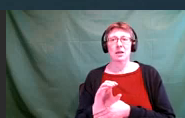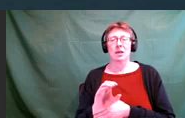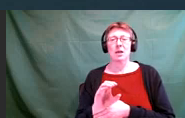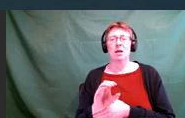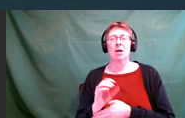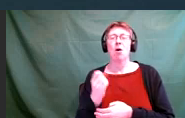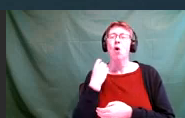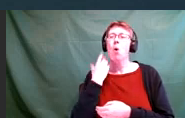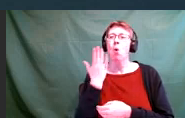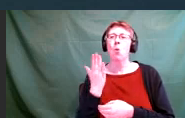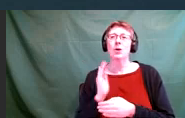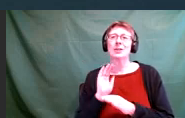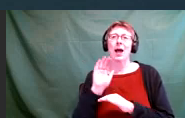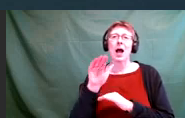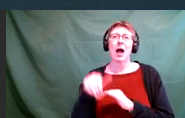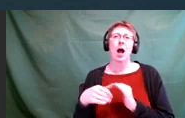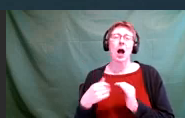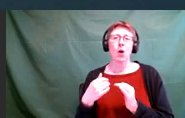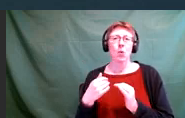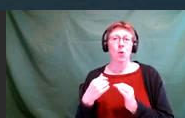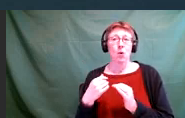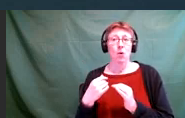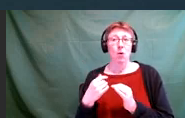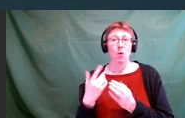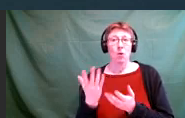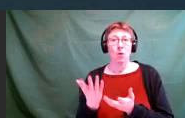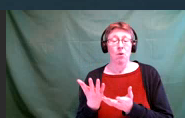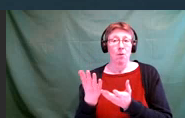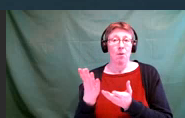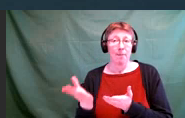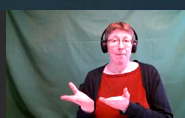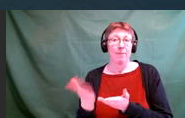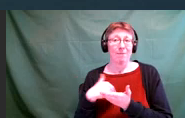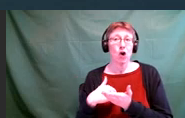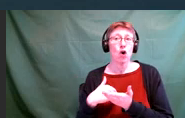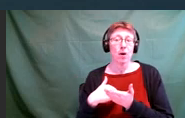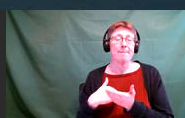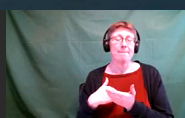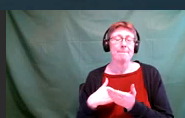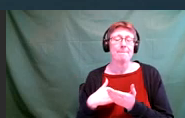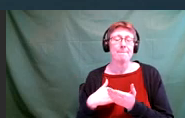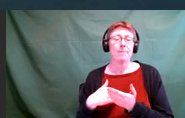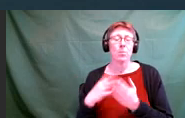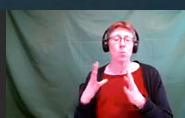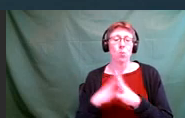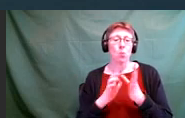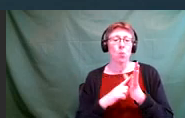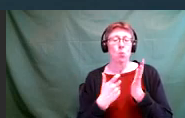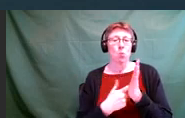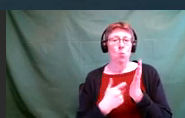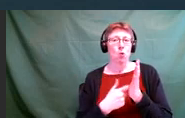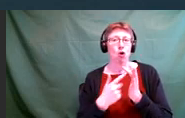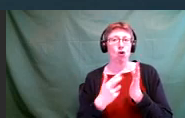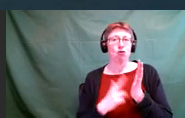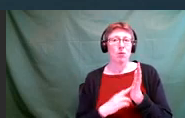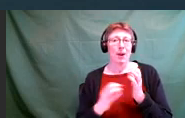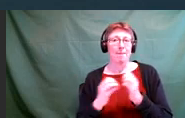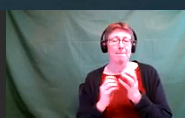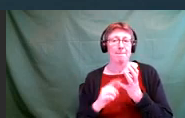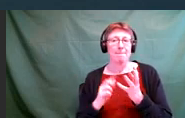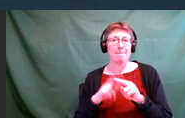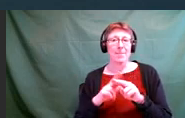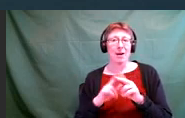the market is Warren Buffett. And there's a video of Warren Buffett with Charlie Munger